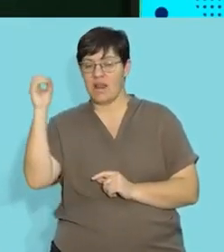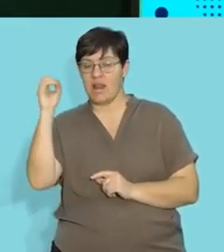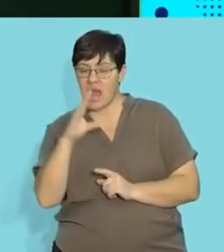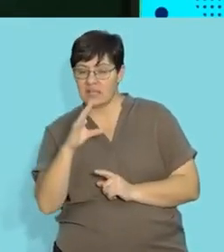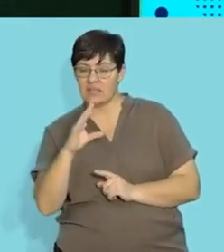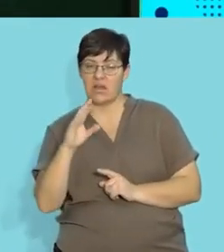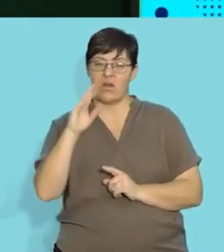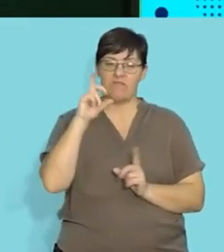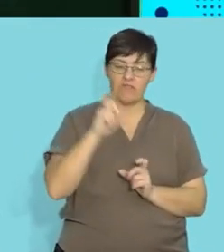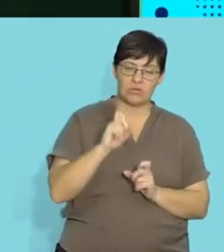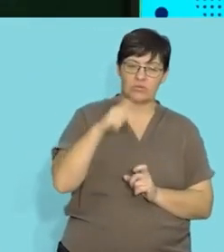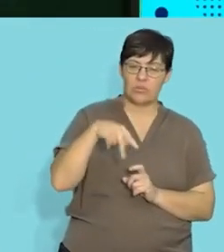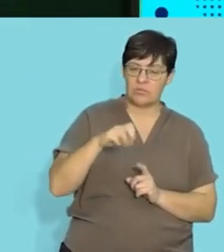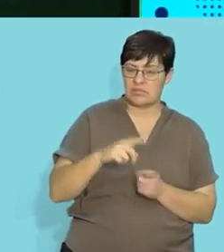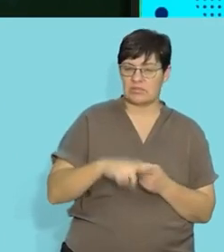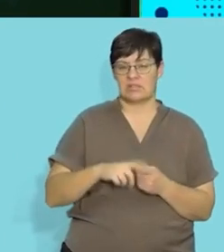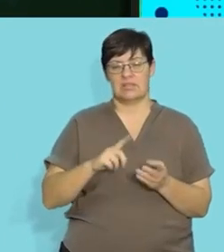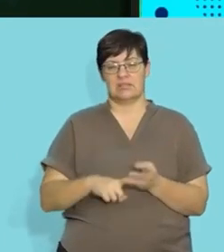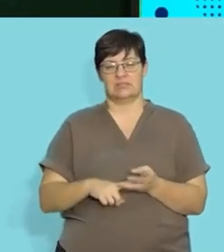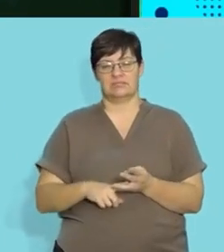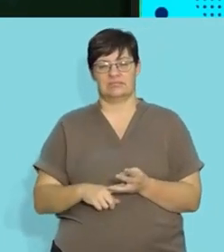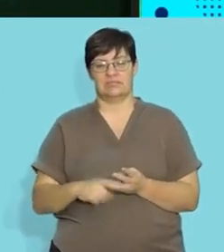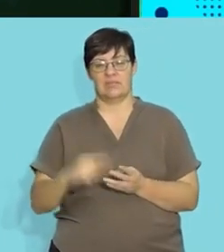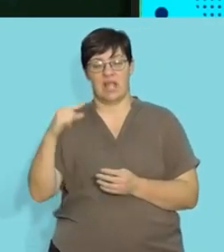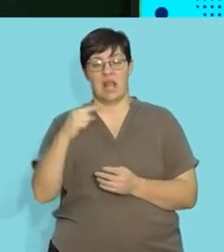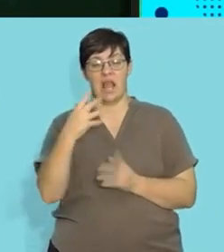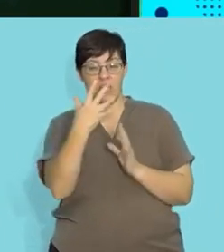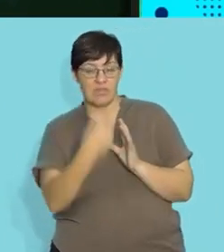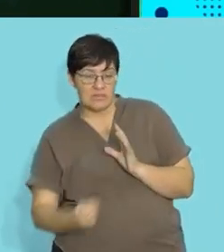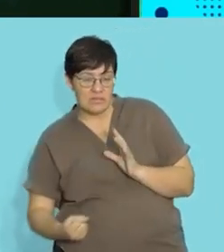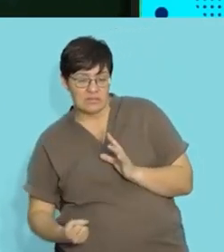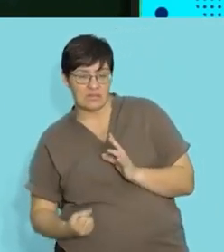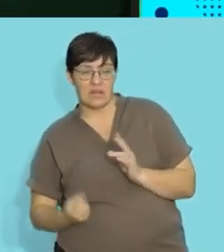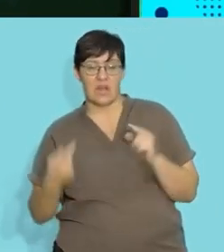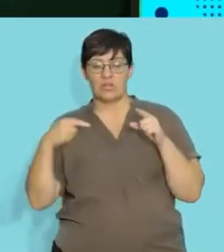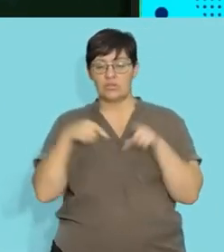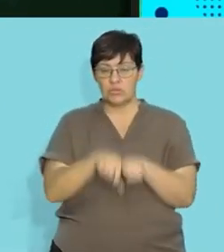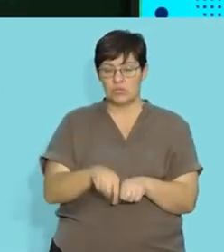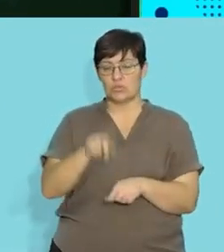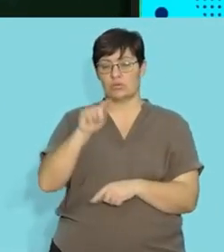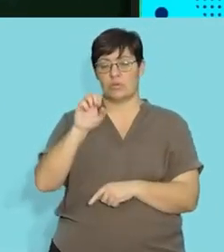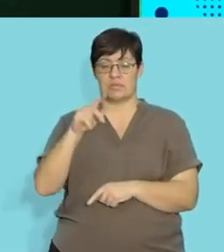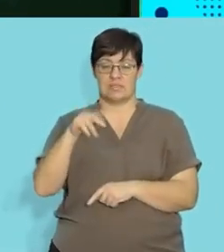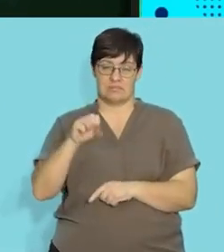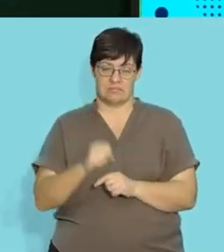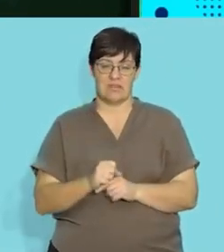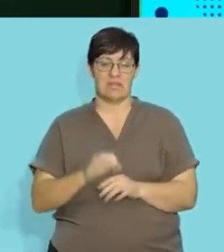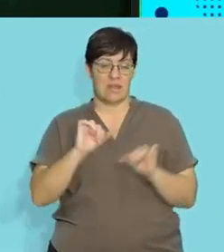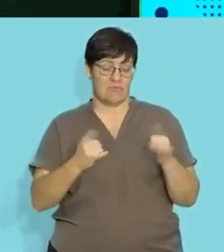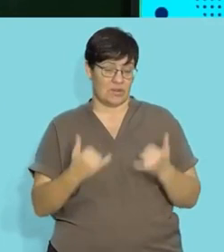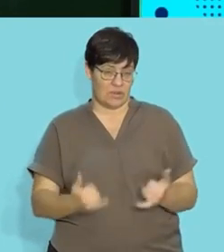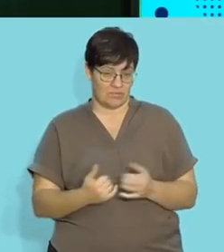of light, phototropism. We've looked at the effect of gravity, geotropism, and that's